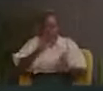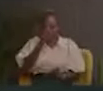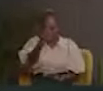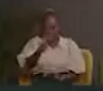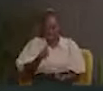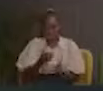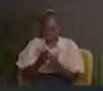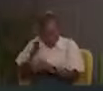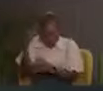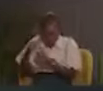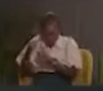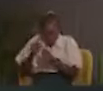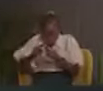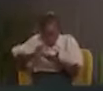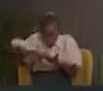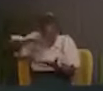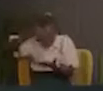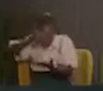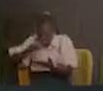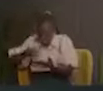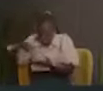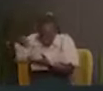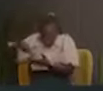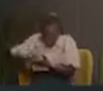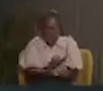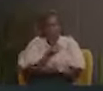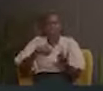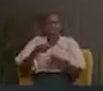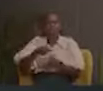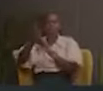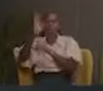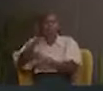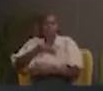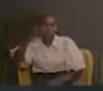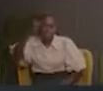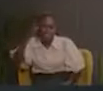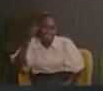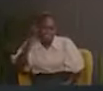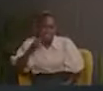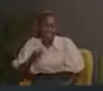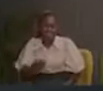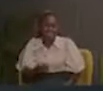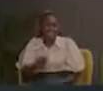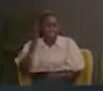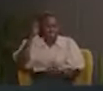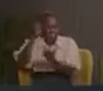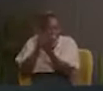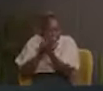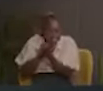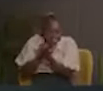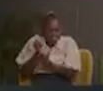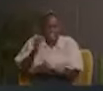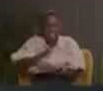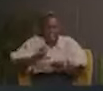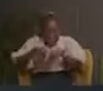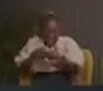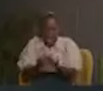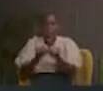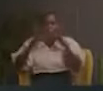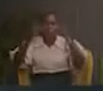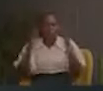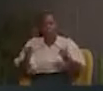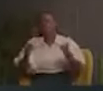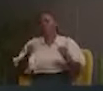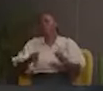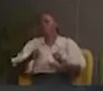learn God afresh, understand the stretch of his integrity, and understand how powerful God